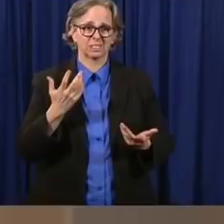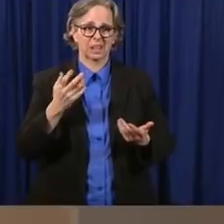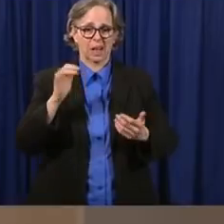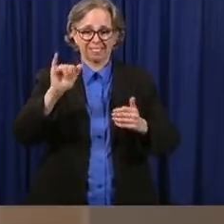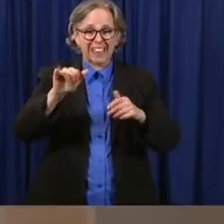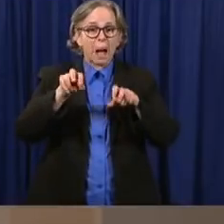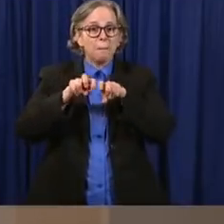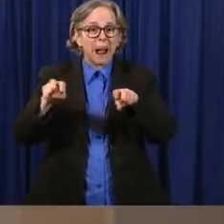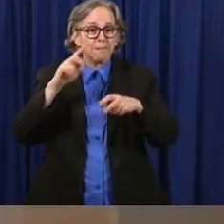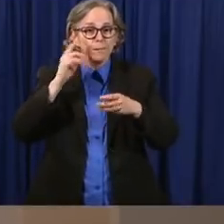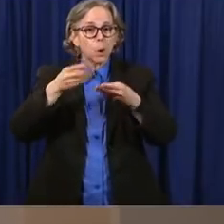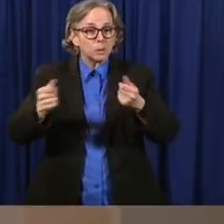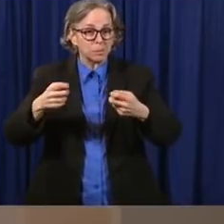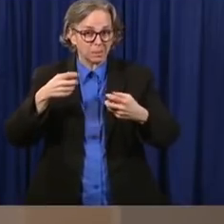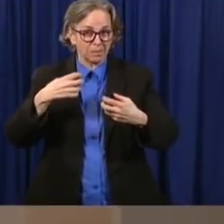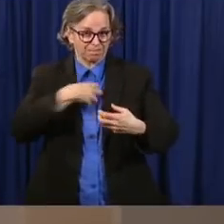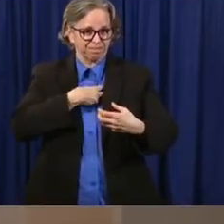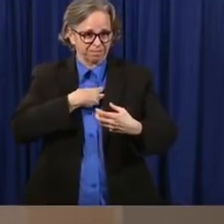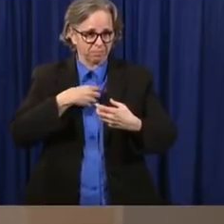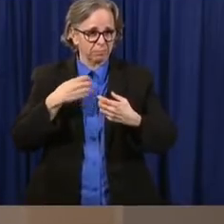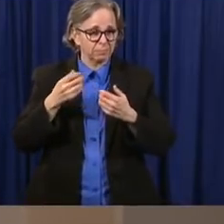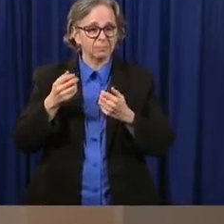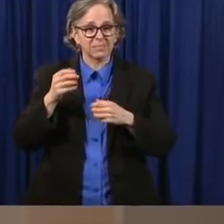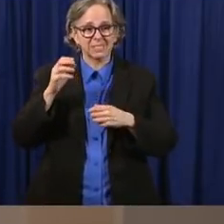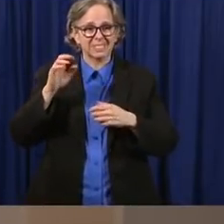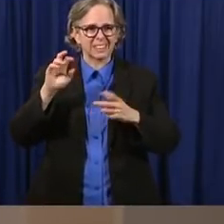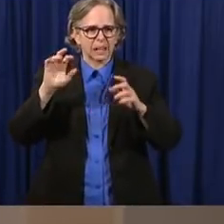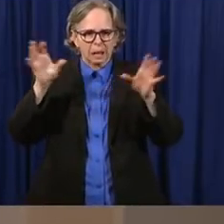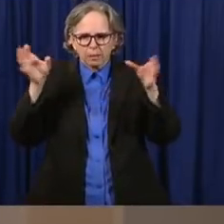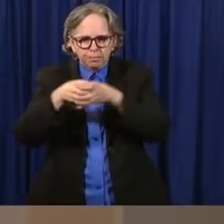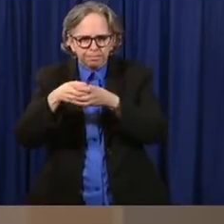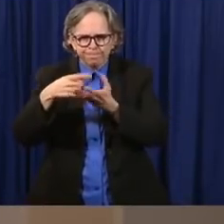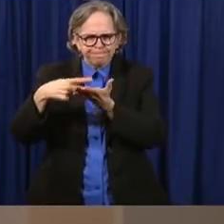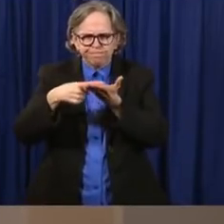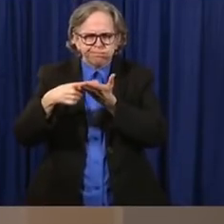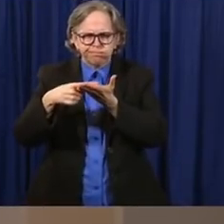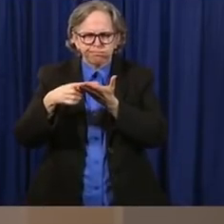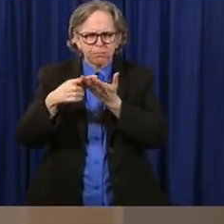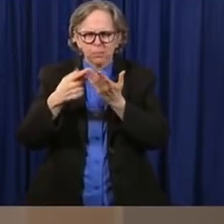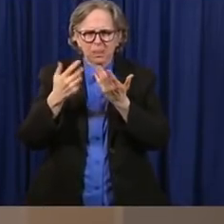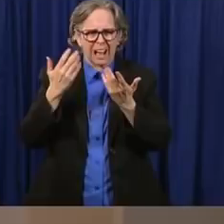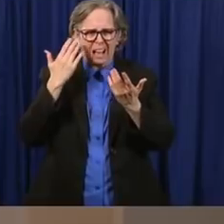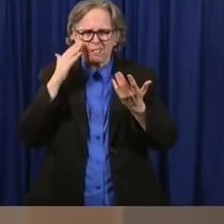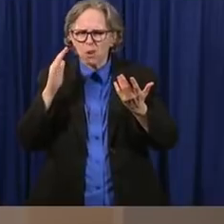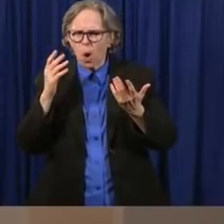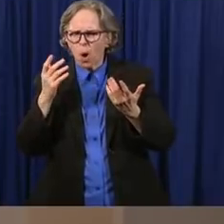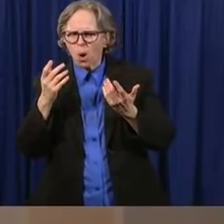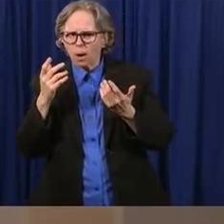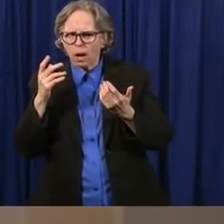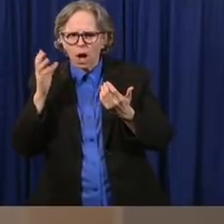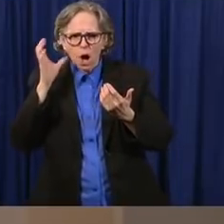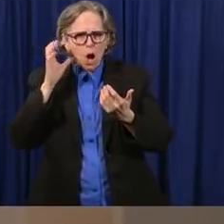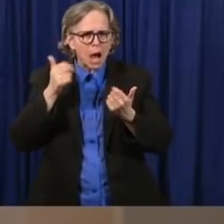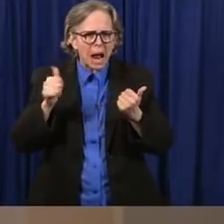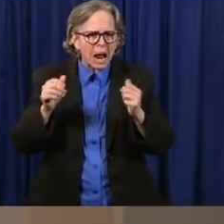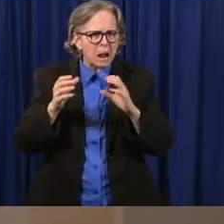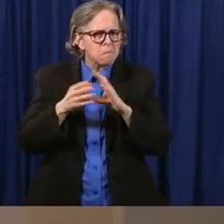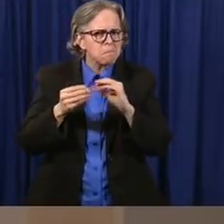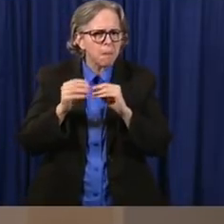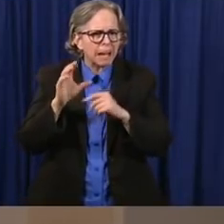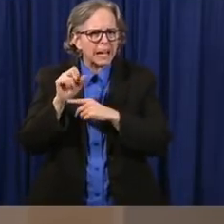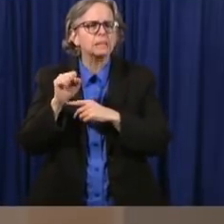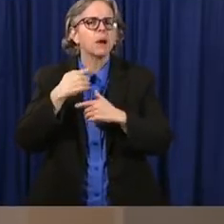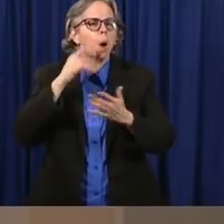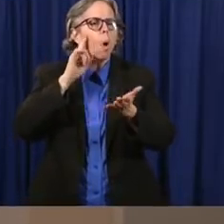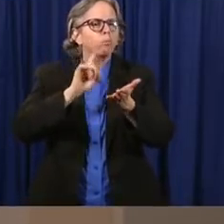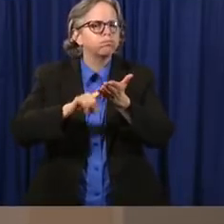organized this week. I don't have any information on what cases they have. We will check that out and we will get back to you. Thank you. Thank you.